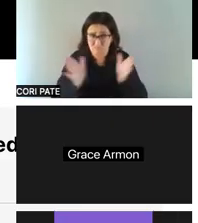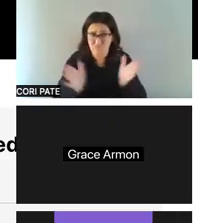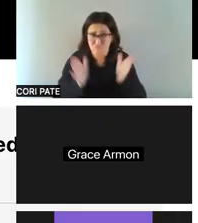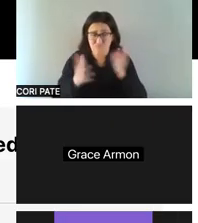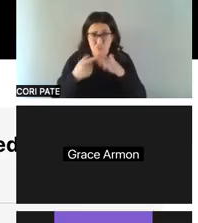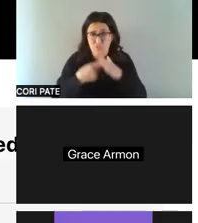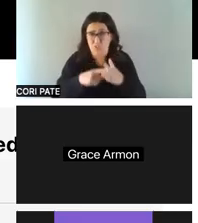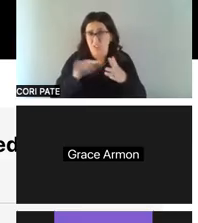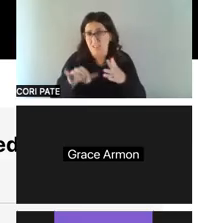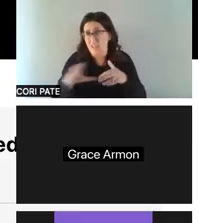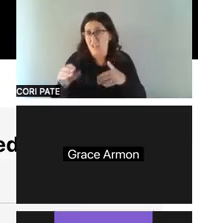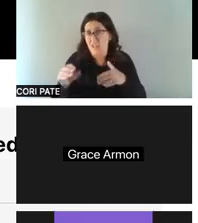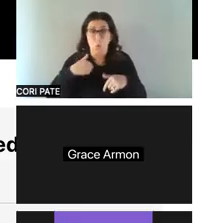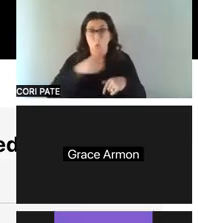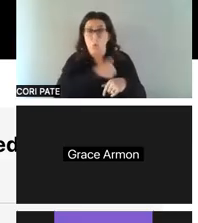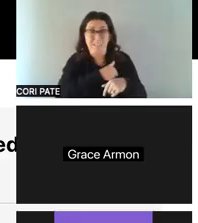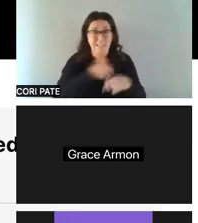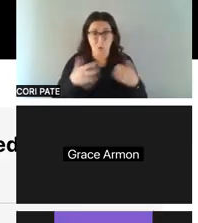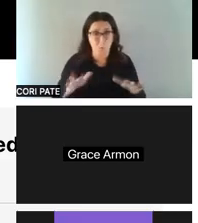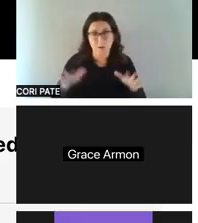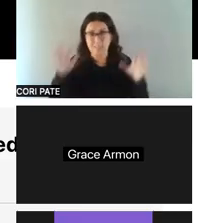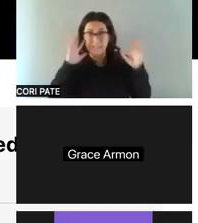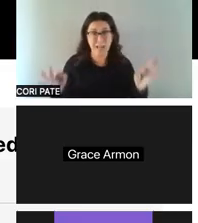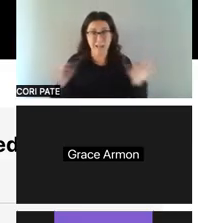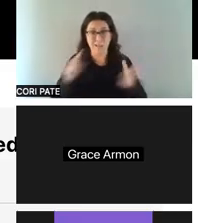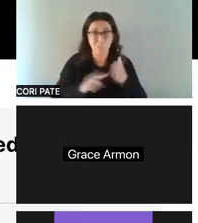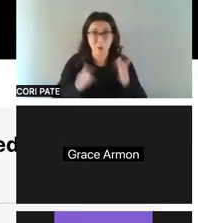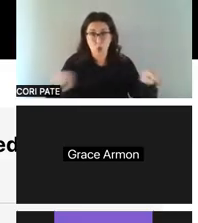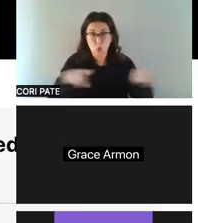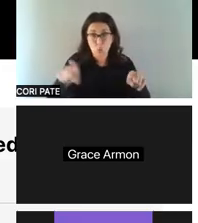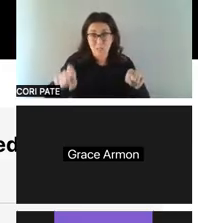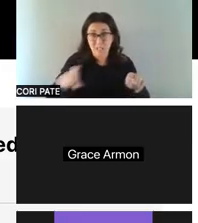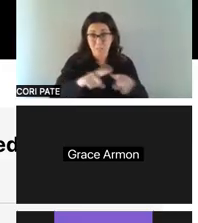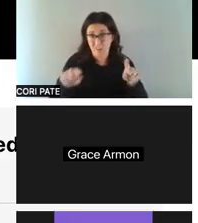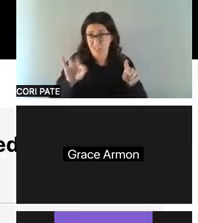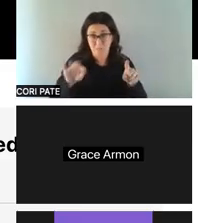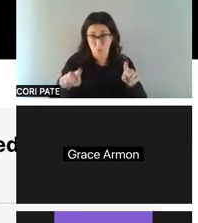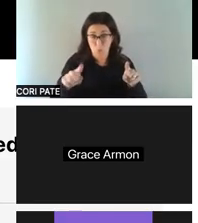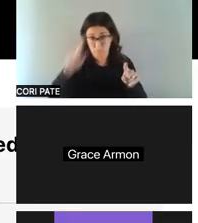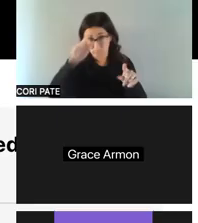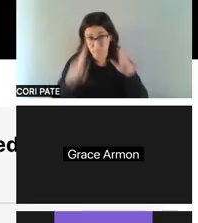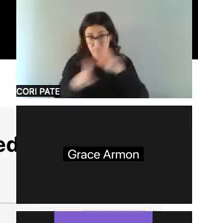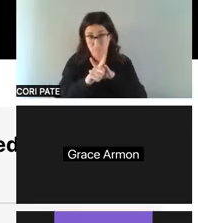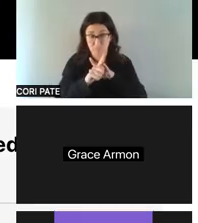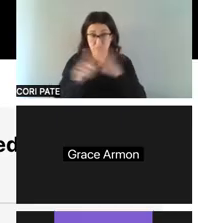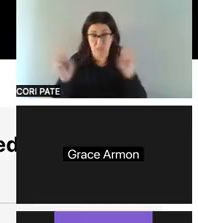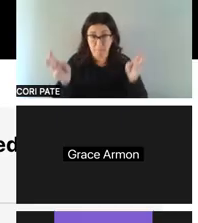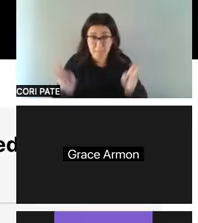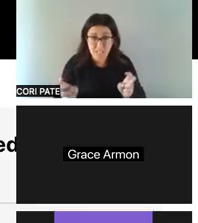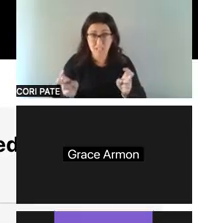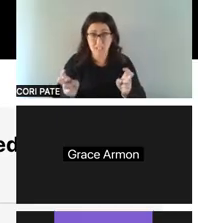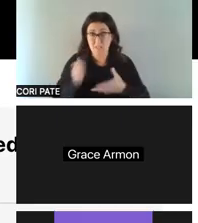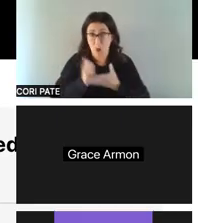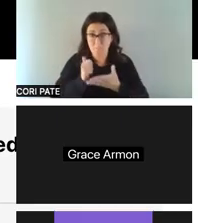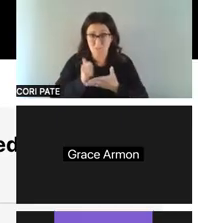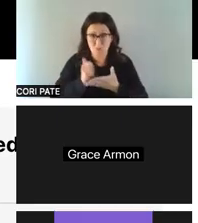hoping that we're not the one who decide what you need, but we want you to tell us what are some of the topics that's helpful for